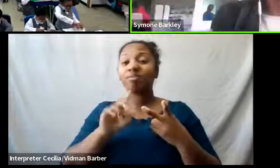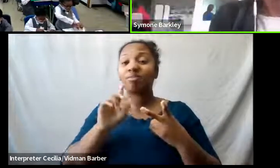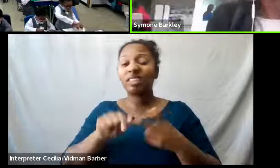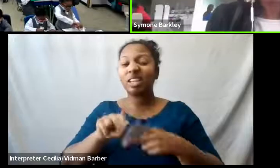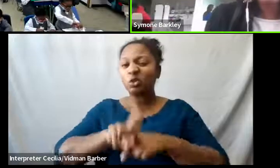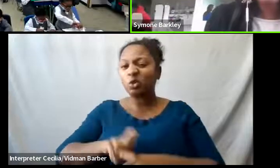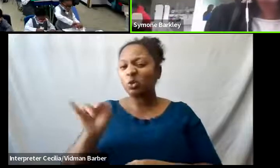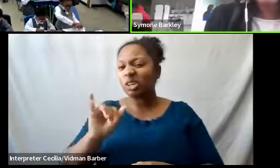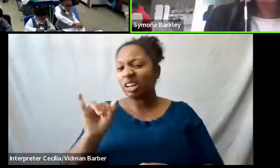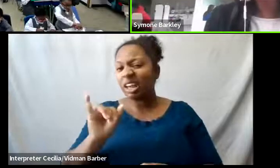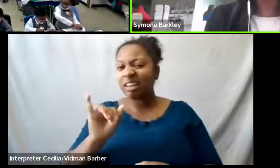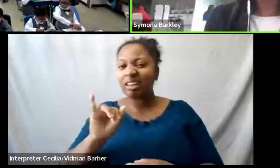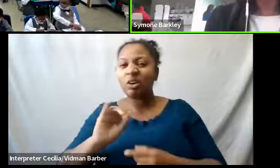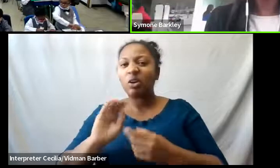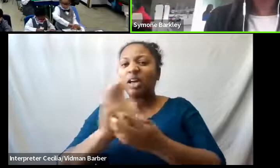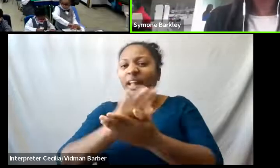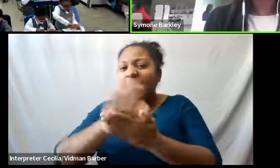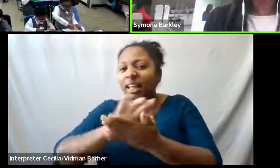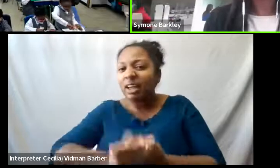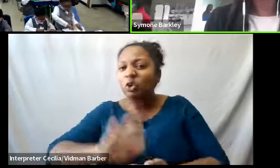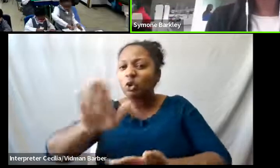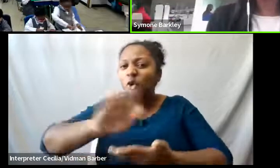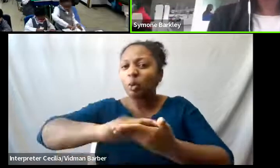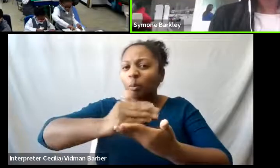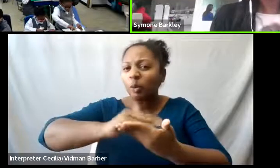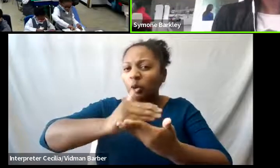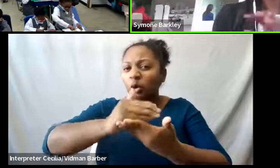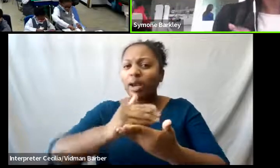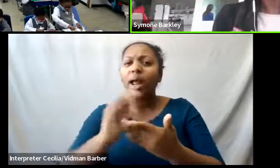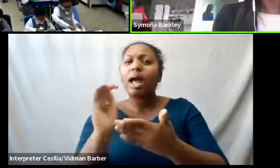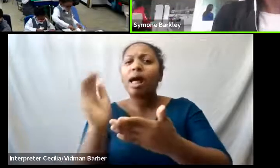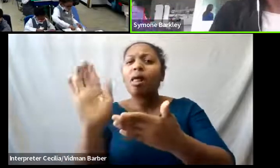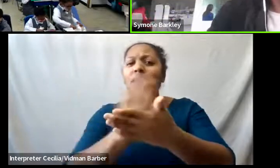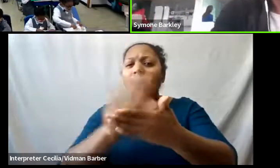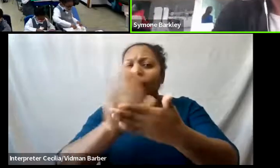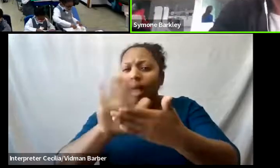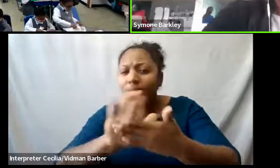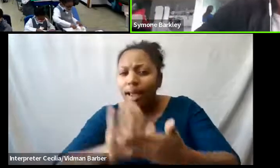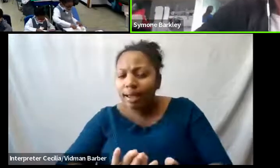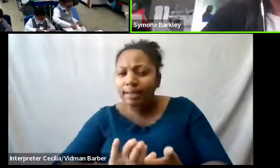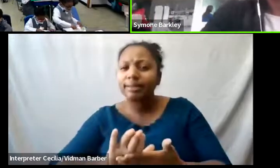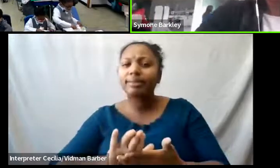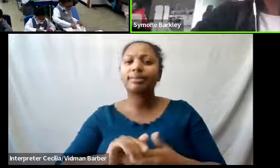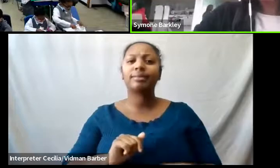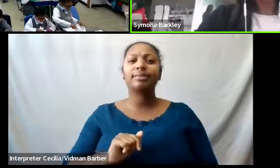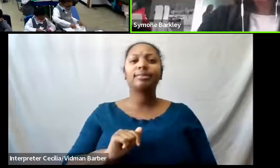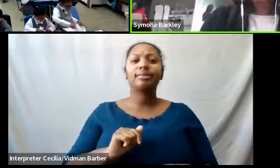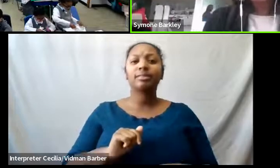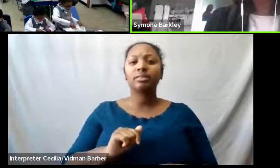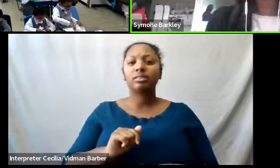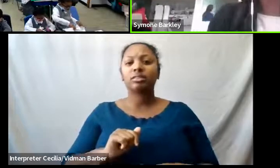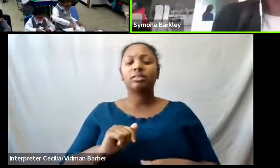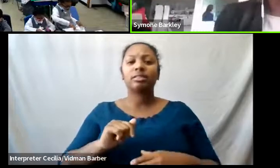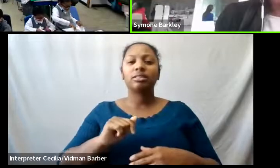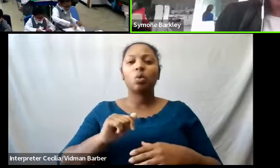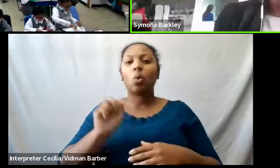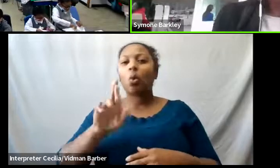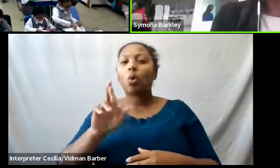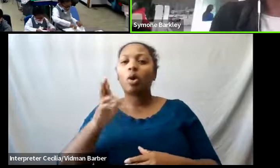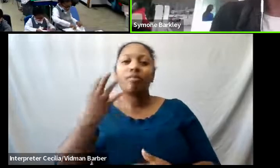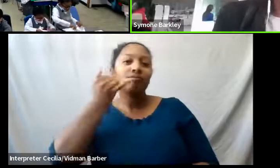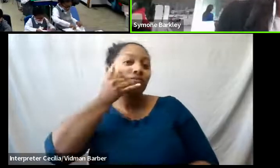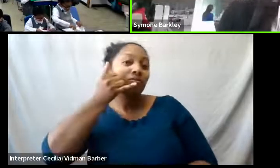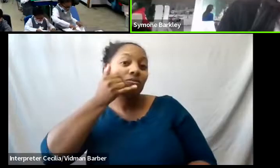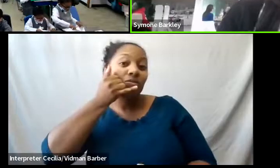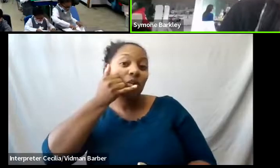like my computer screen right now probably could be wiped off a little bit. I could use it to wipe off my computer screen to keep it clean, or my